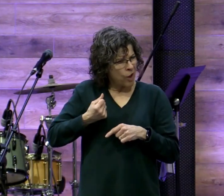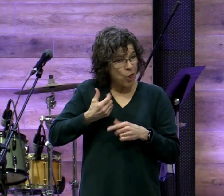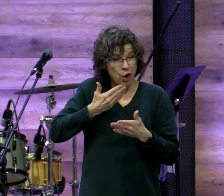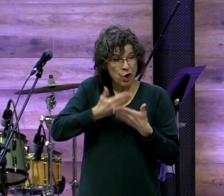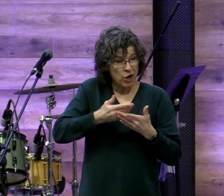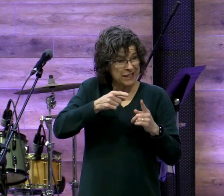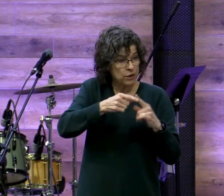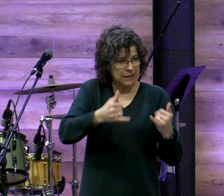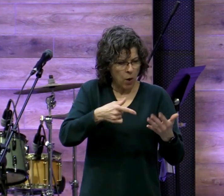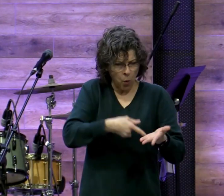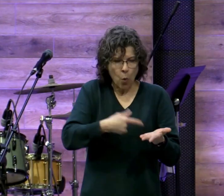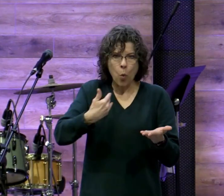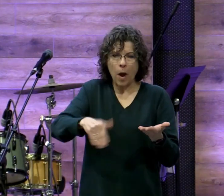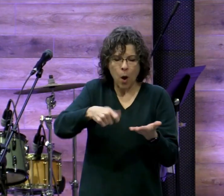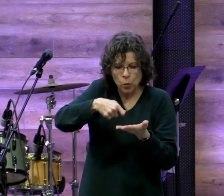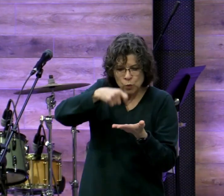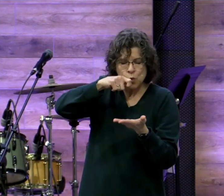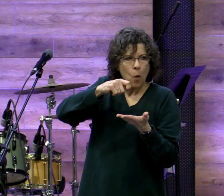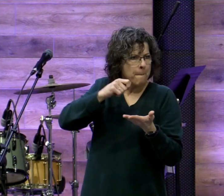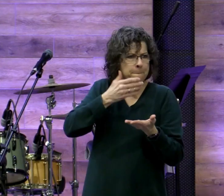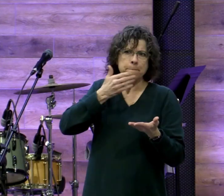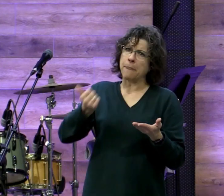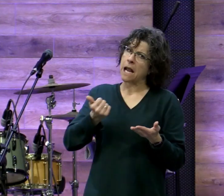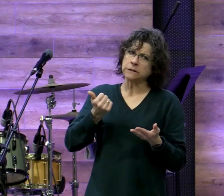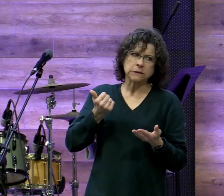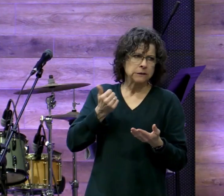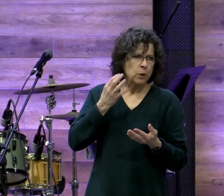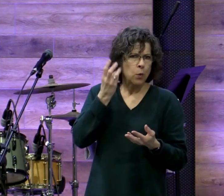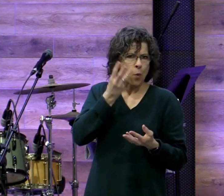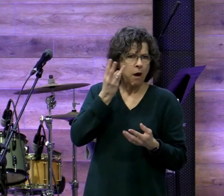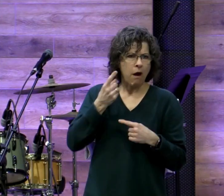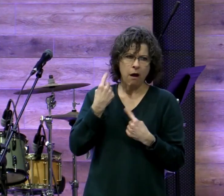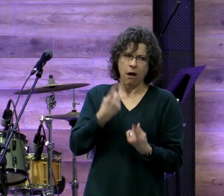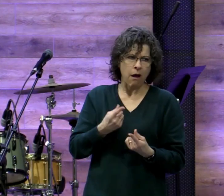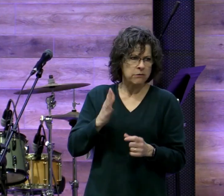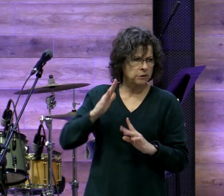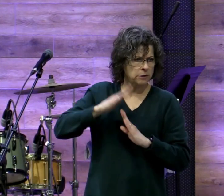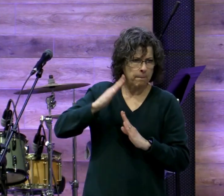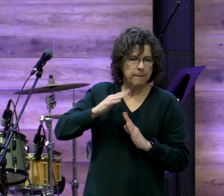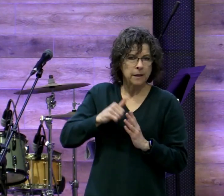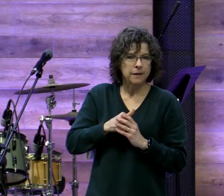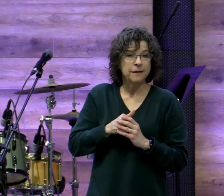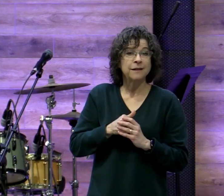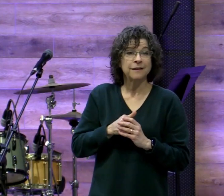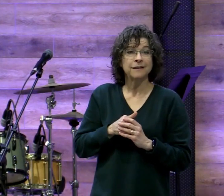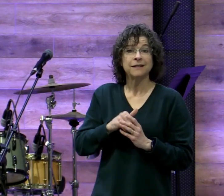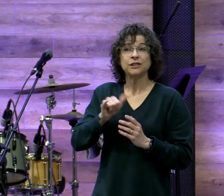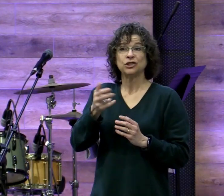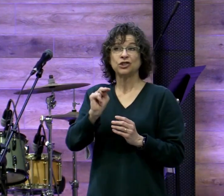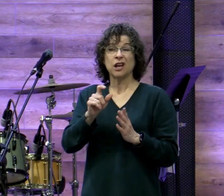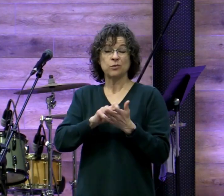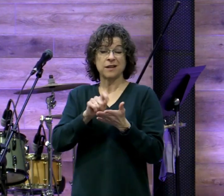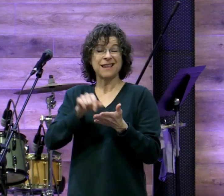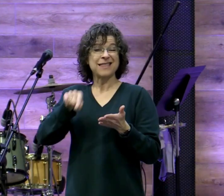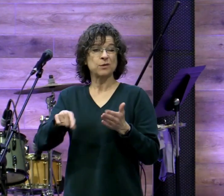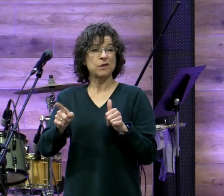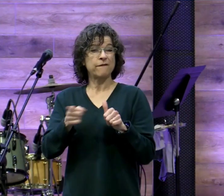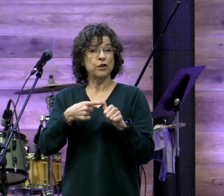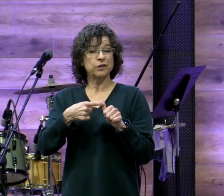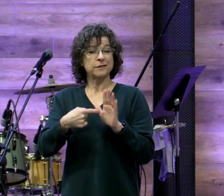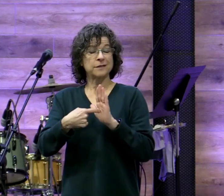the choicest wine. And then John writes, this is the first of his signs Jesus did at Cana in Galilee and manifested his